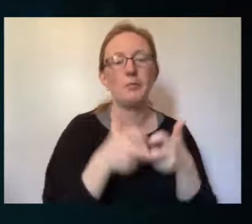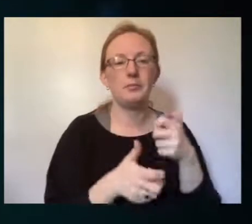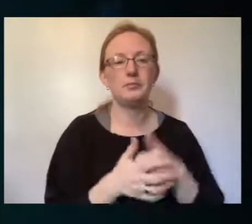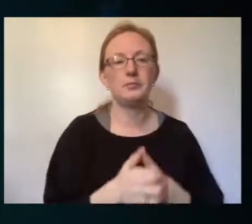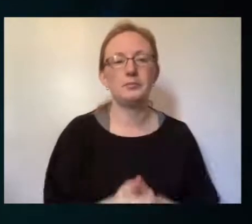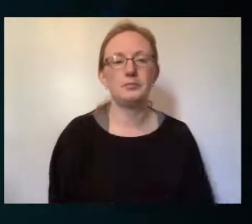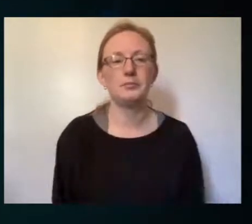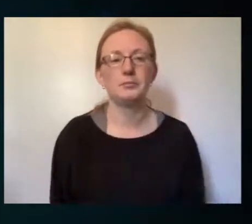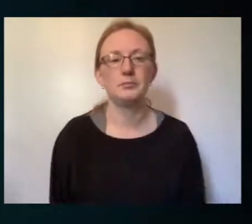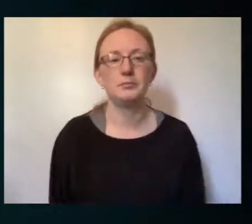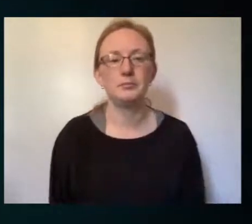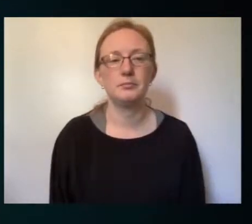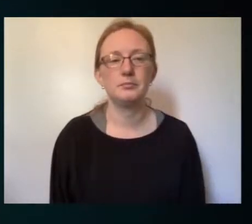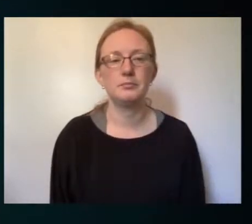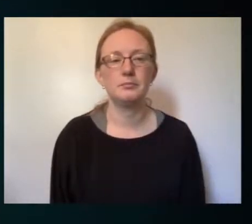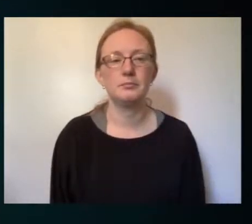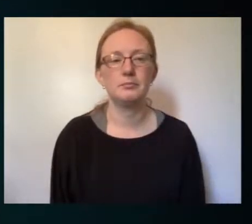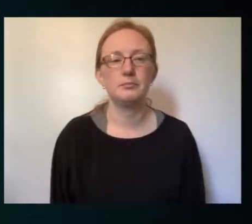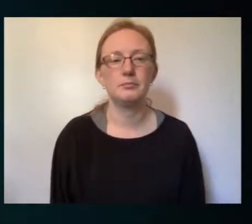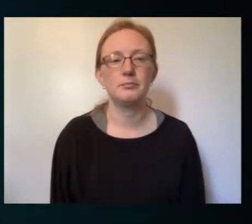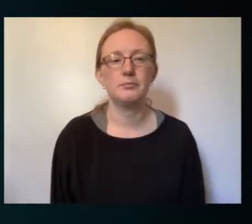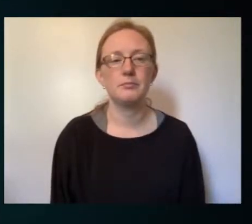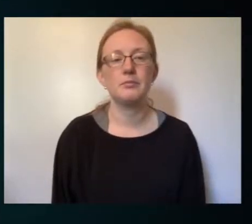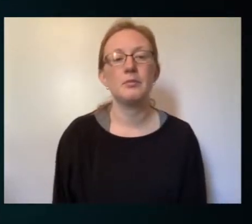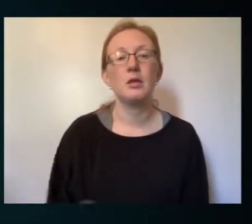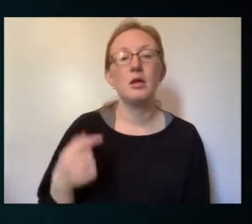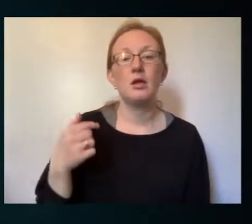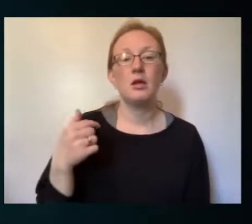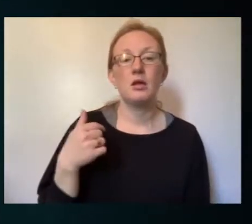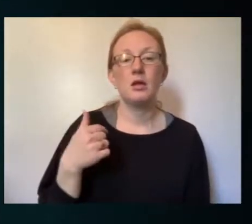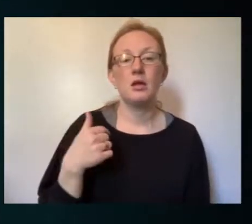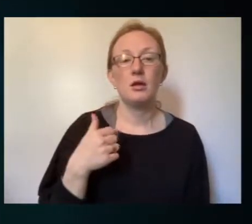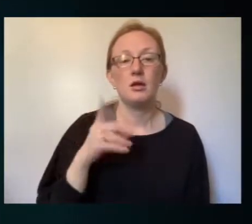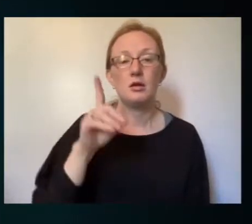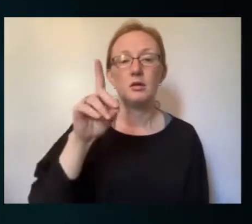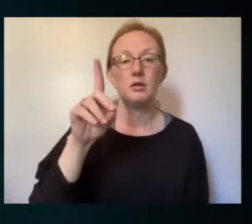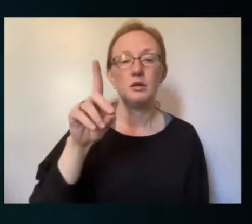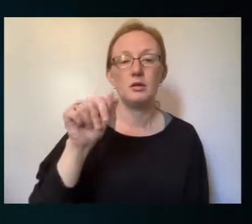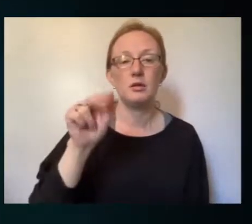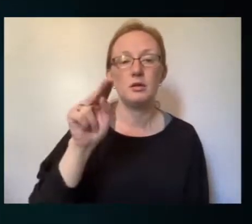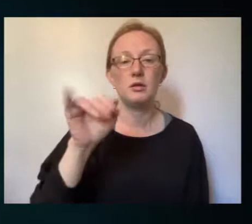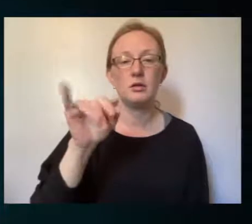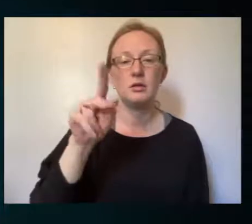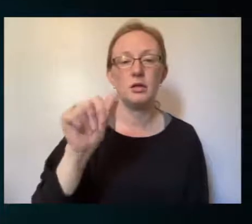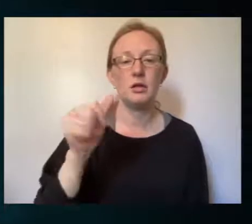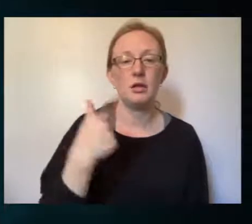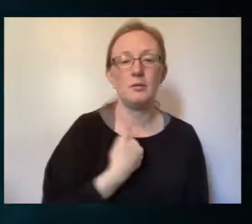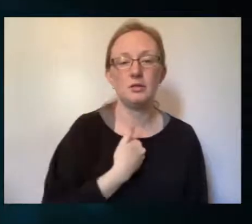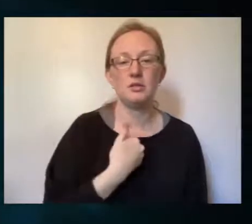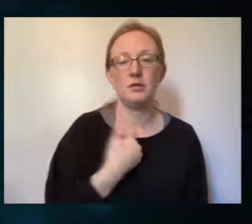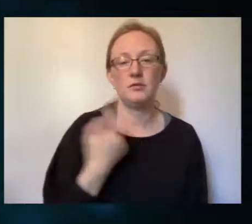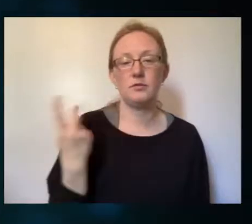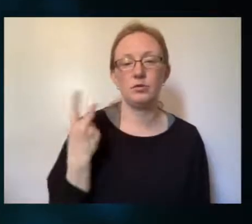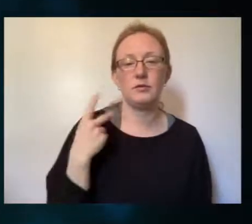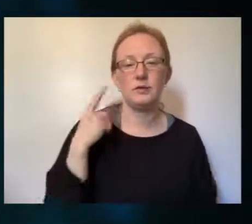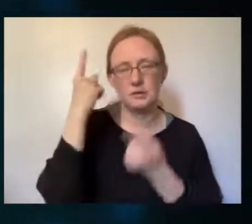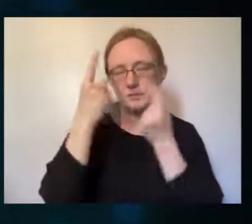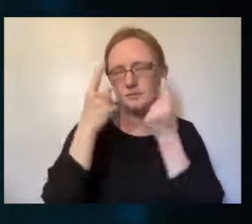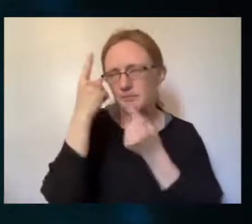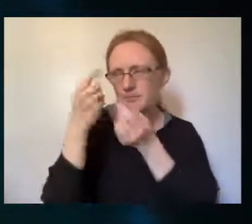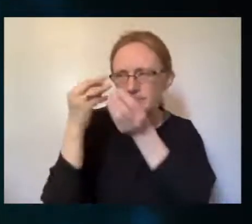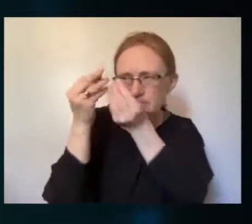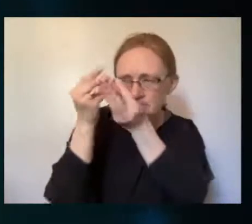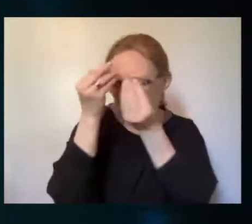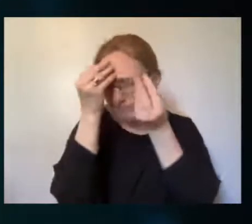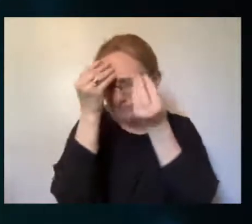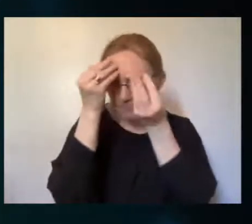Daniela's on this call as well. Daniela and I have been thinking a lot about the conditions of possibility as a kind of phrase to think with. And it's